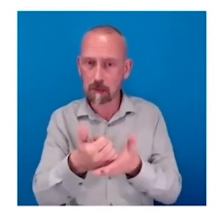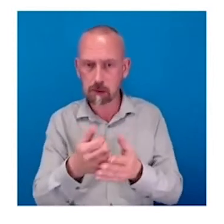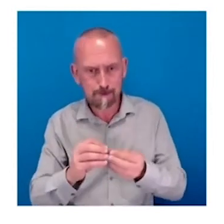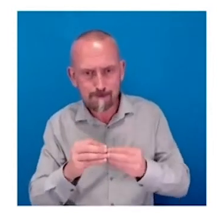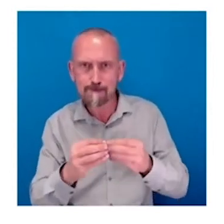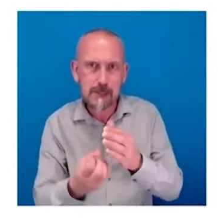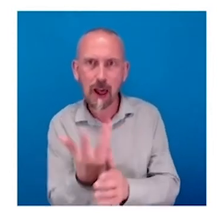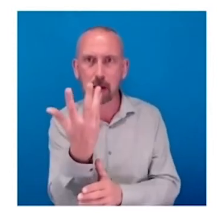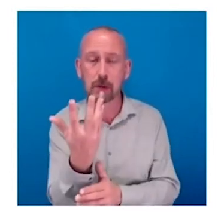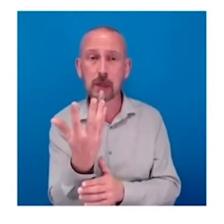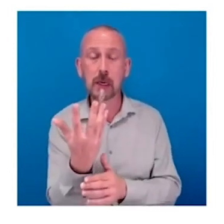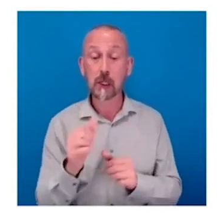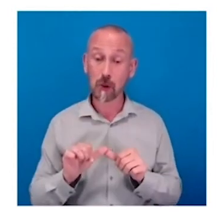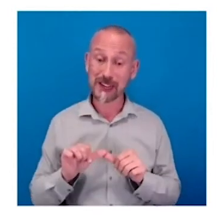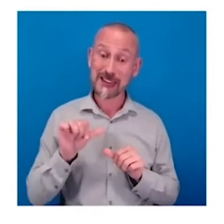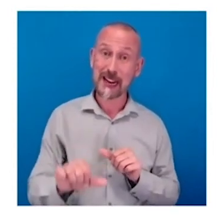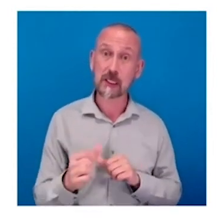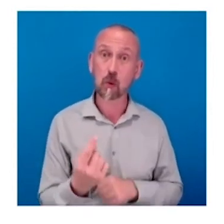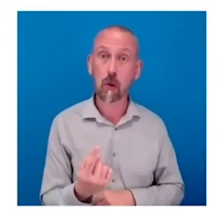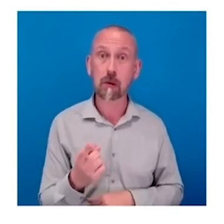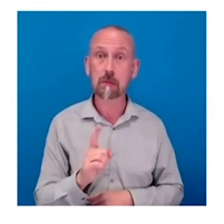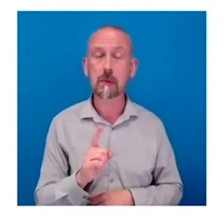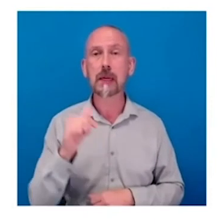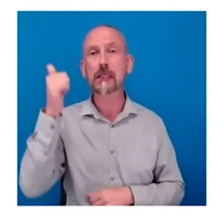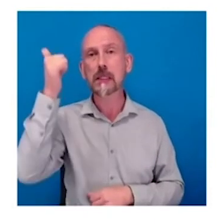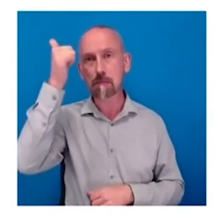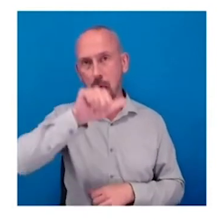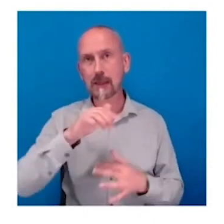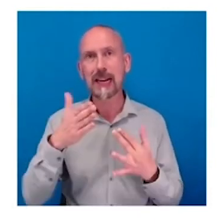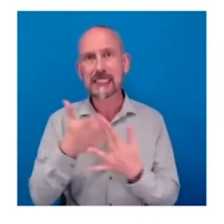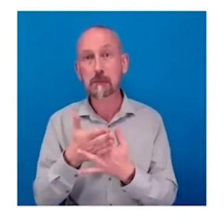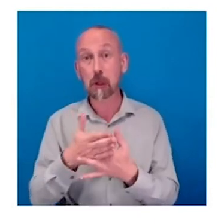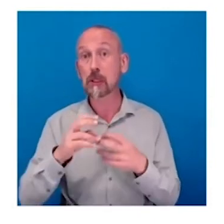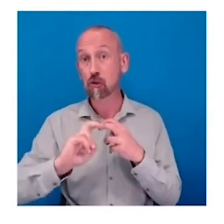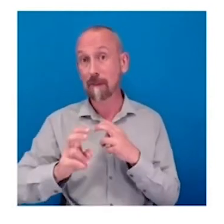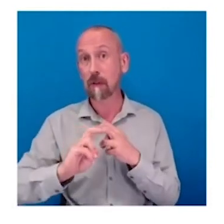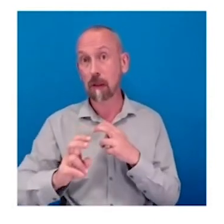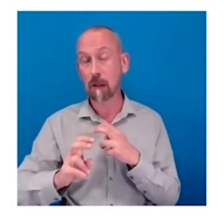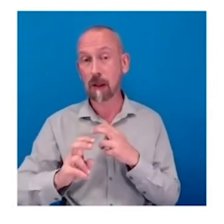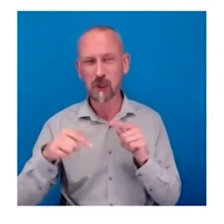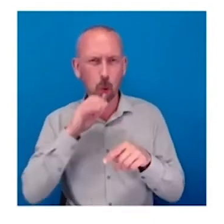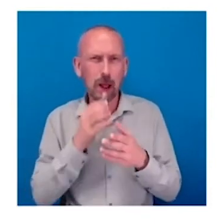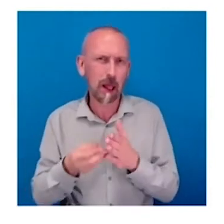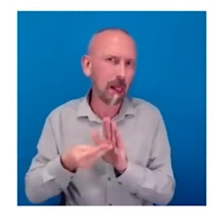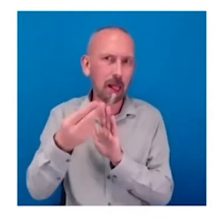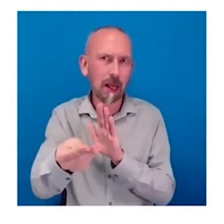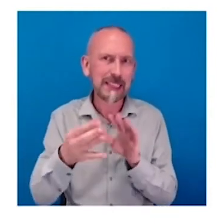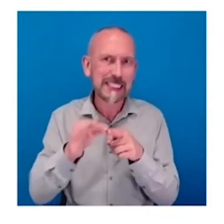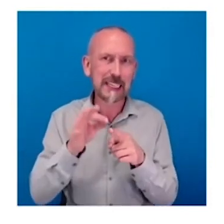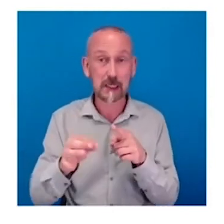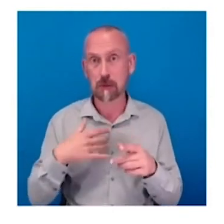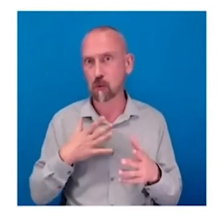which is coming up, is specifically around smart accessible travel. So we'll provide those details, but we'd love to get more